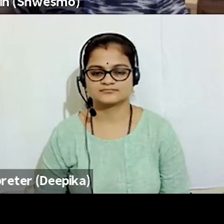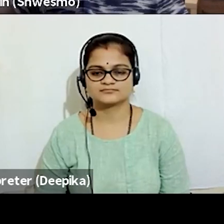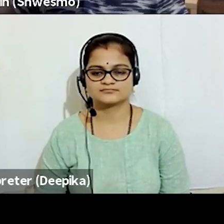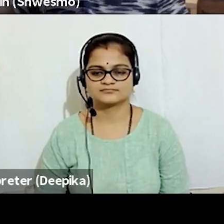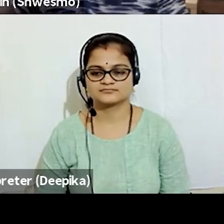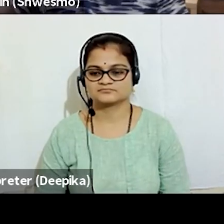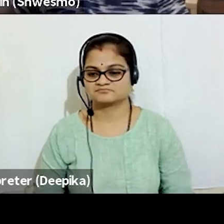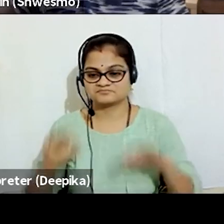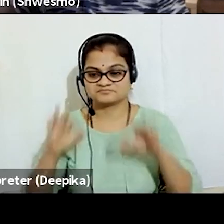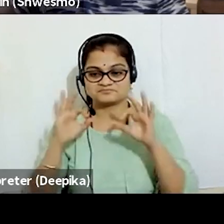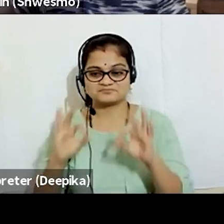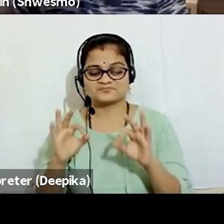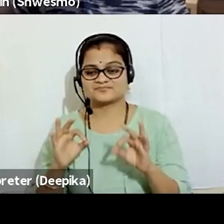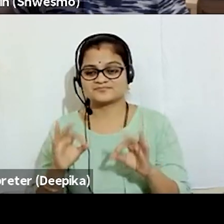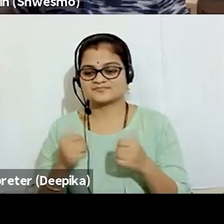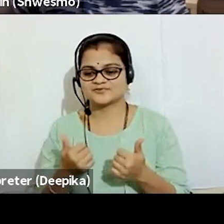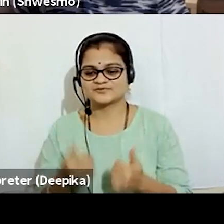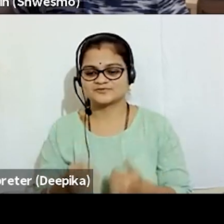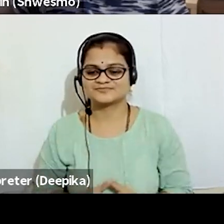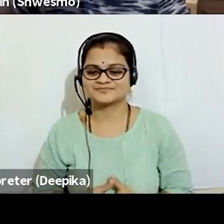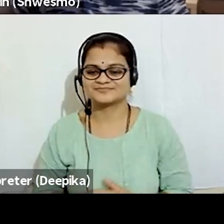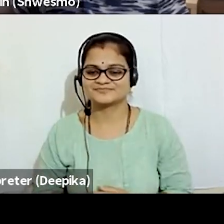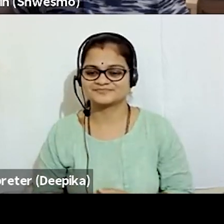Nice. Love the ending, man.